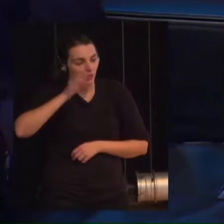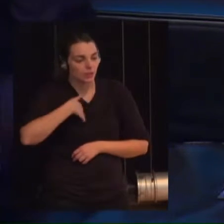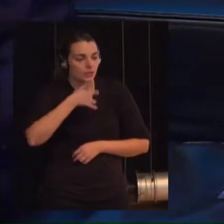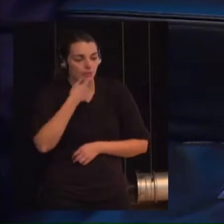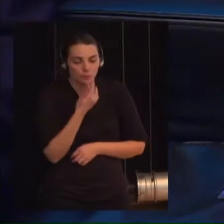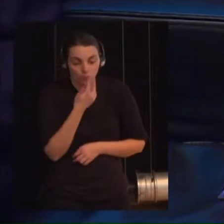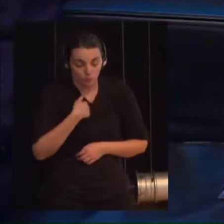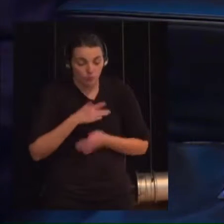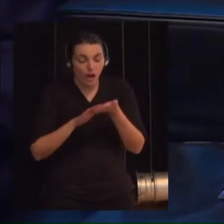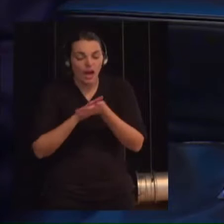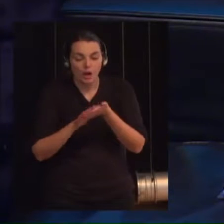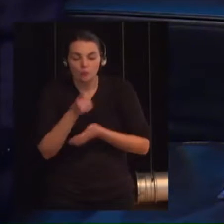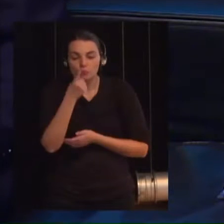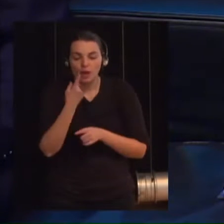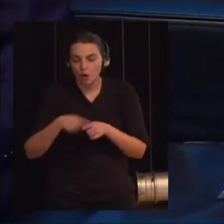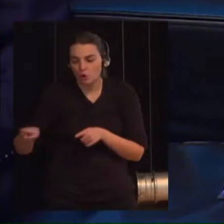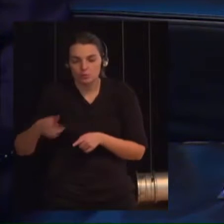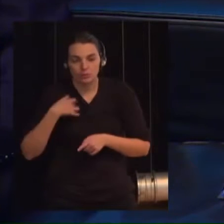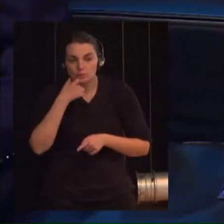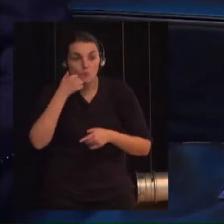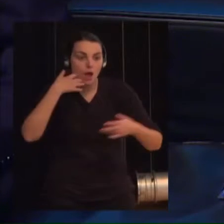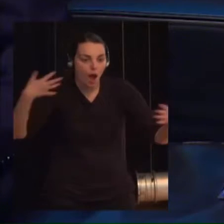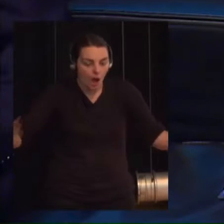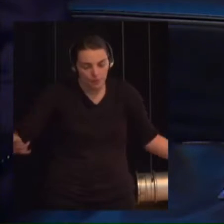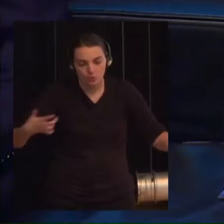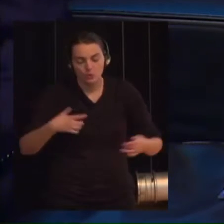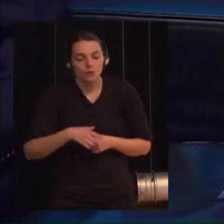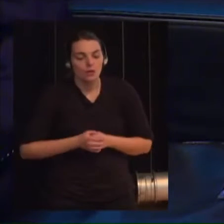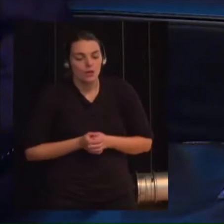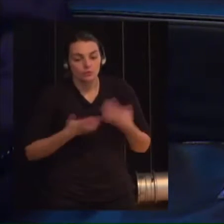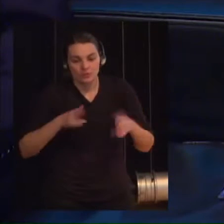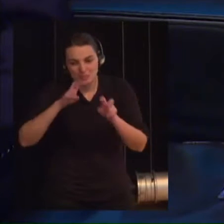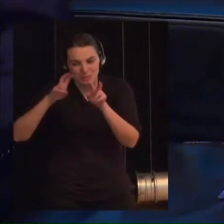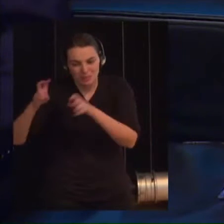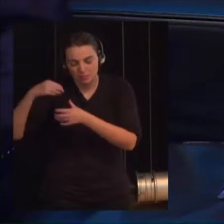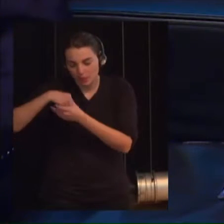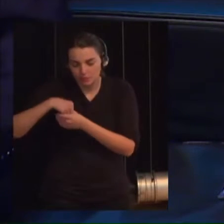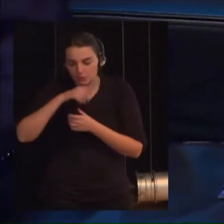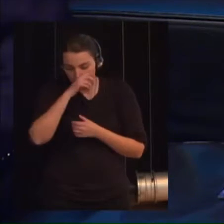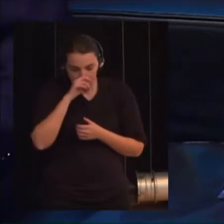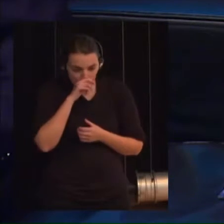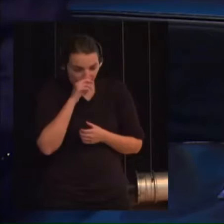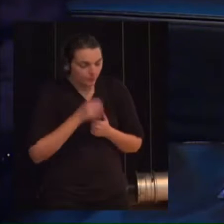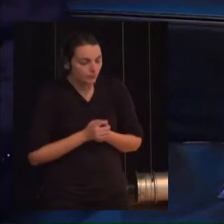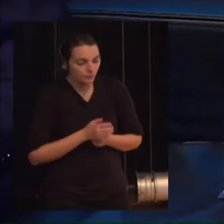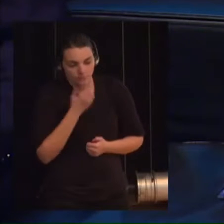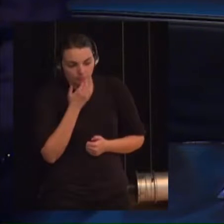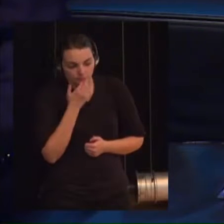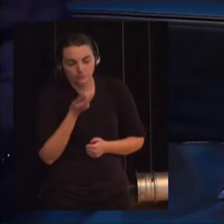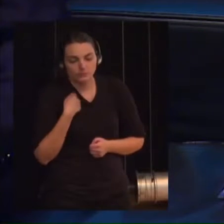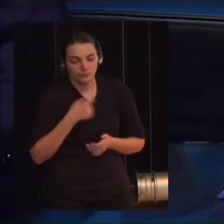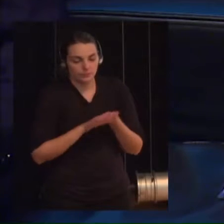and have a large amount of expertise. But when it comes to writing about philanthropy and the strategic